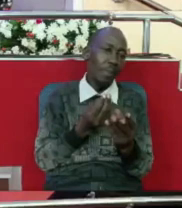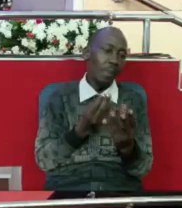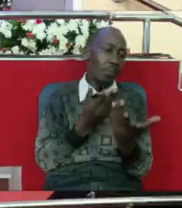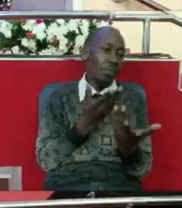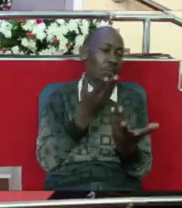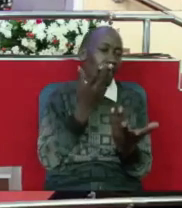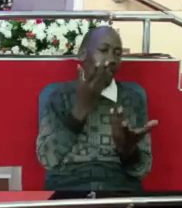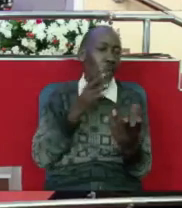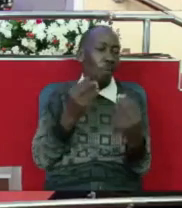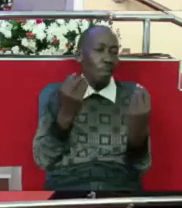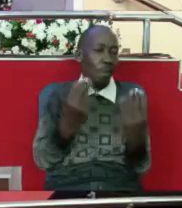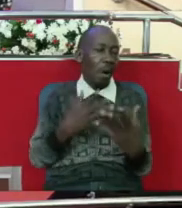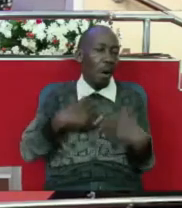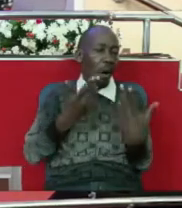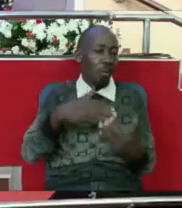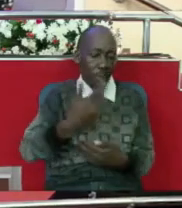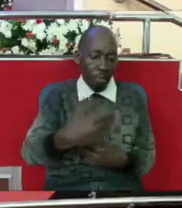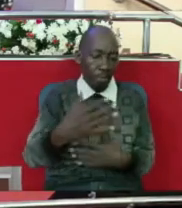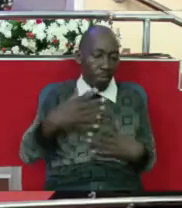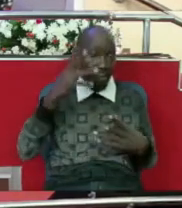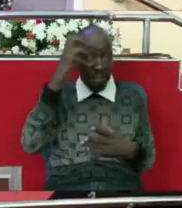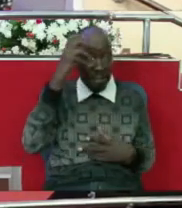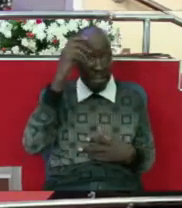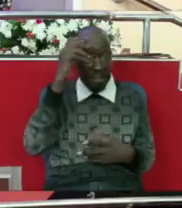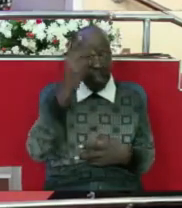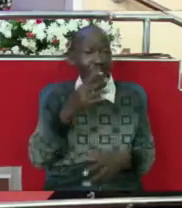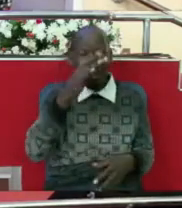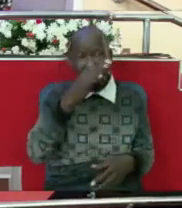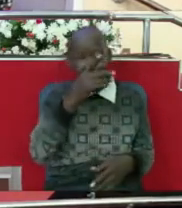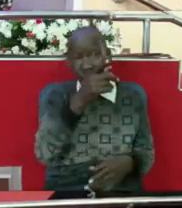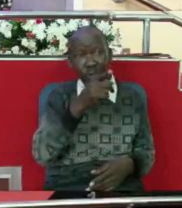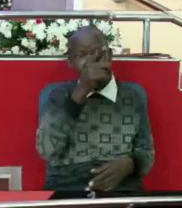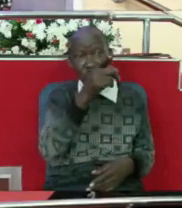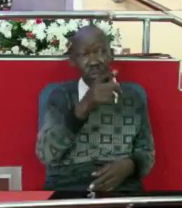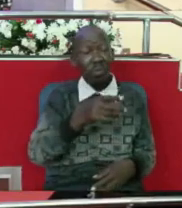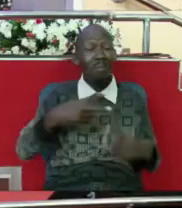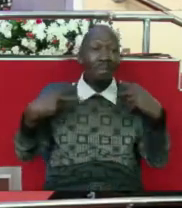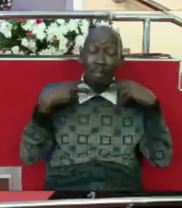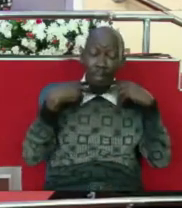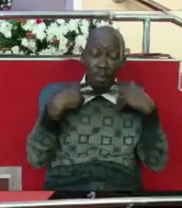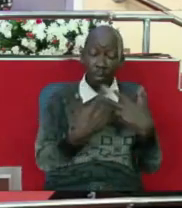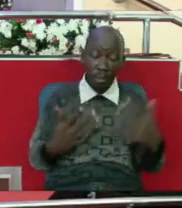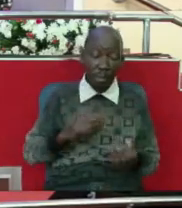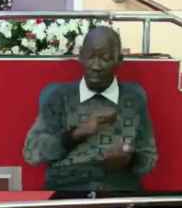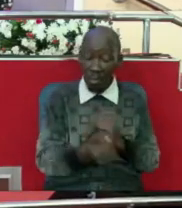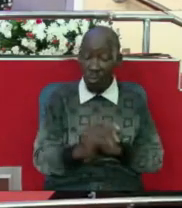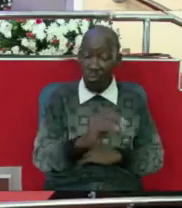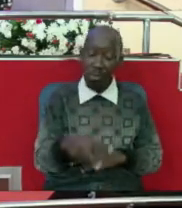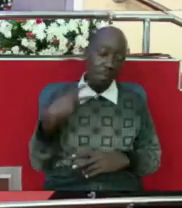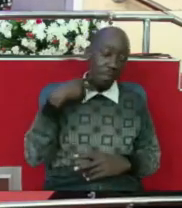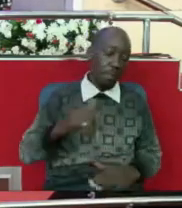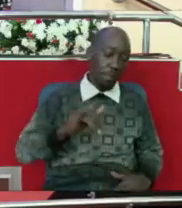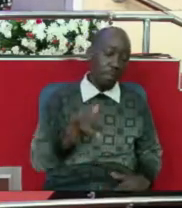no matter how often Satan lies to you that you are stuck and things will never change,